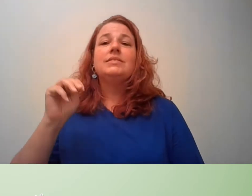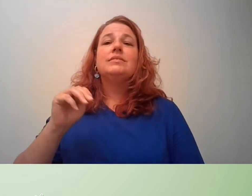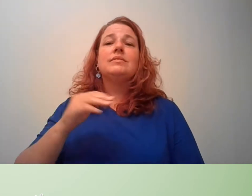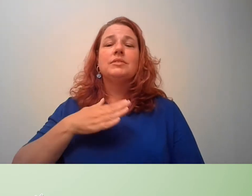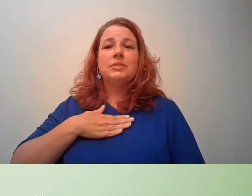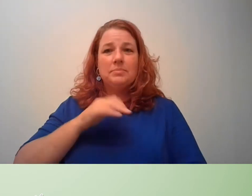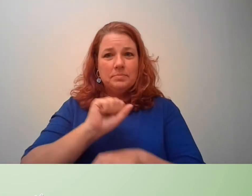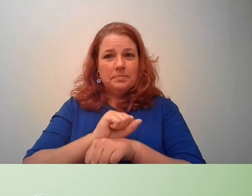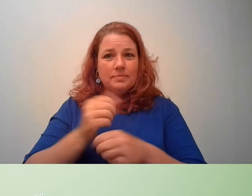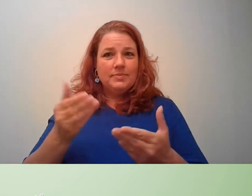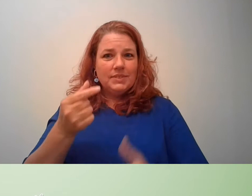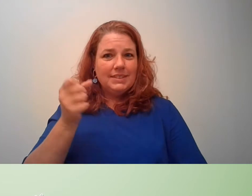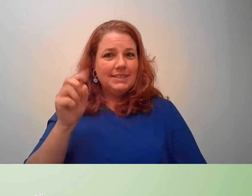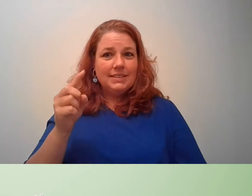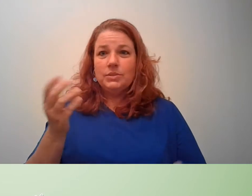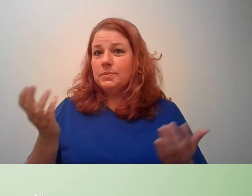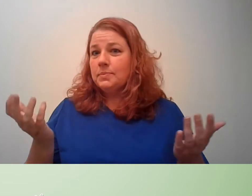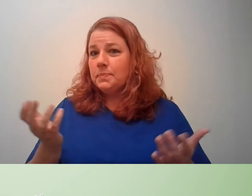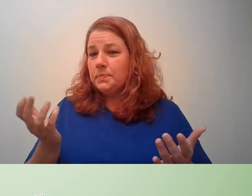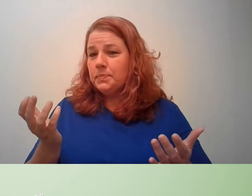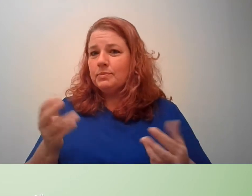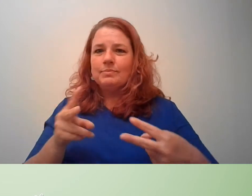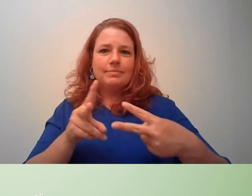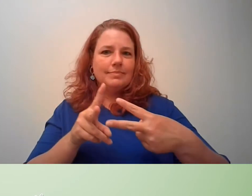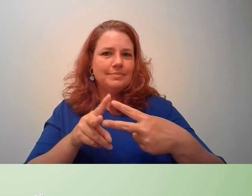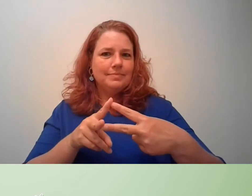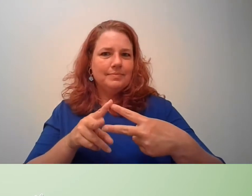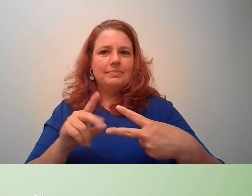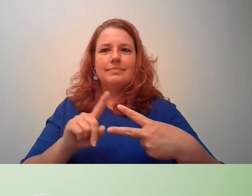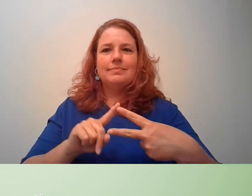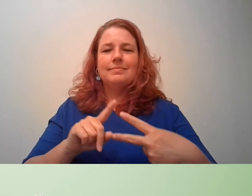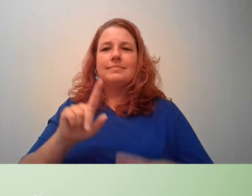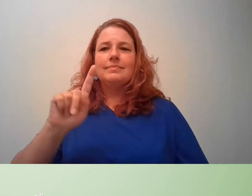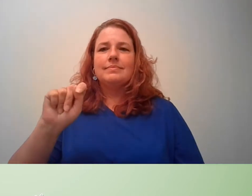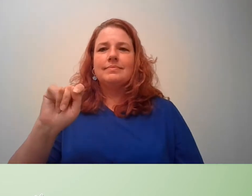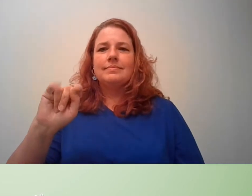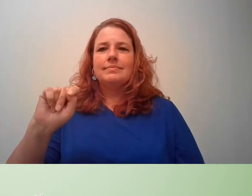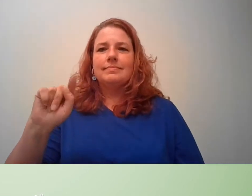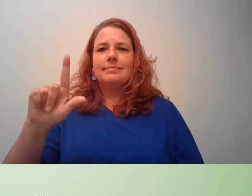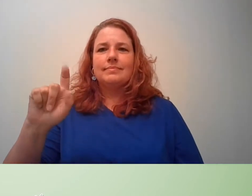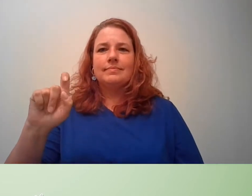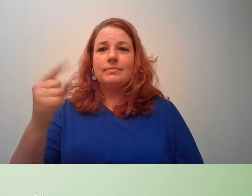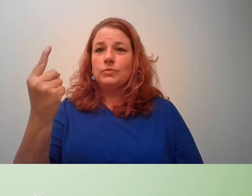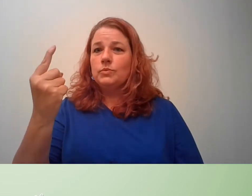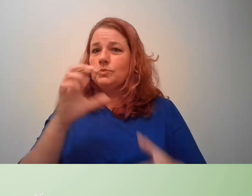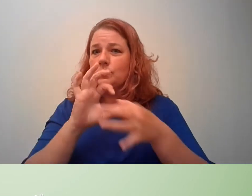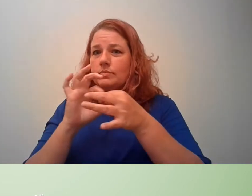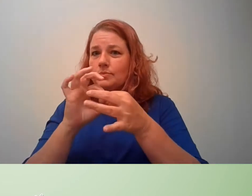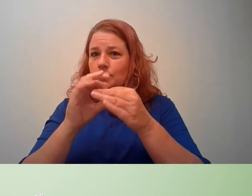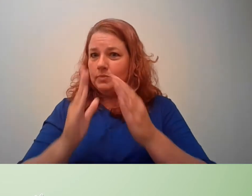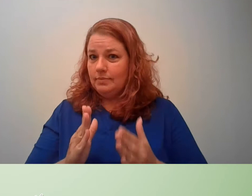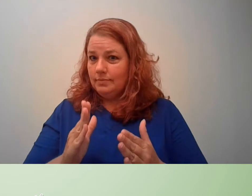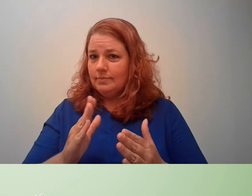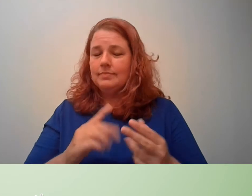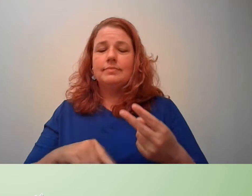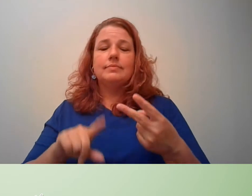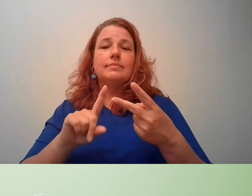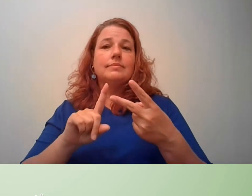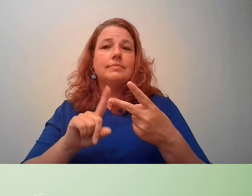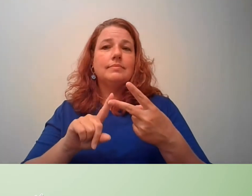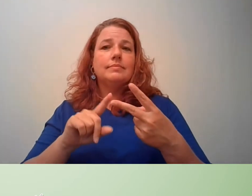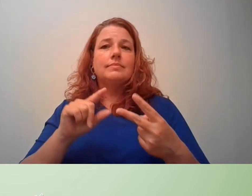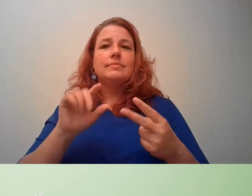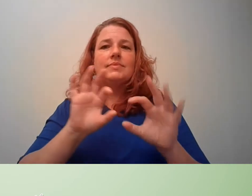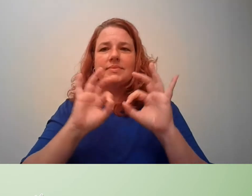questions about GSD's Title I program, please let me know. My contact information is on your screen.